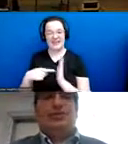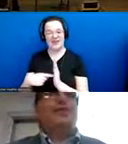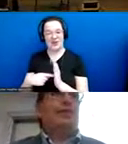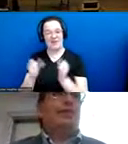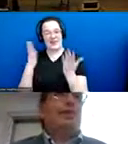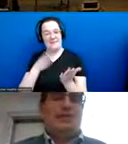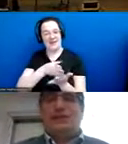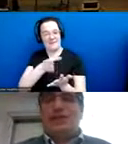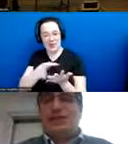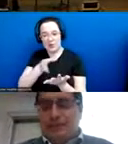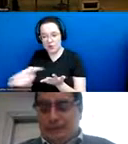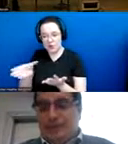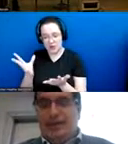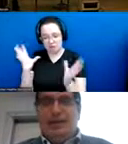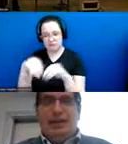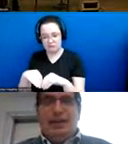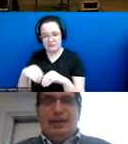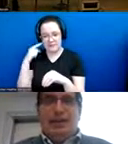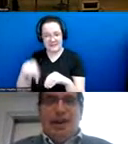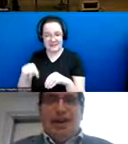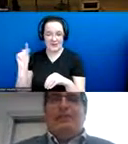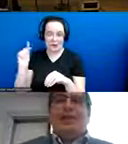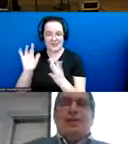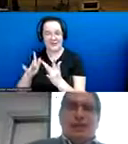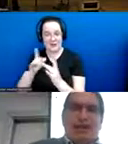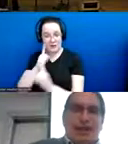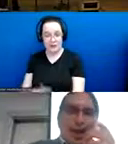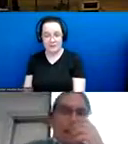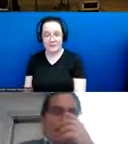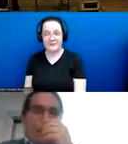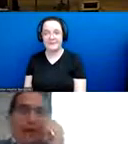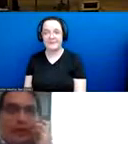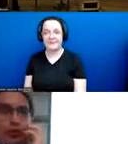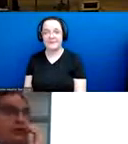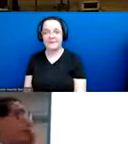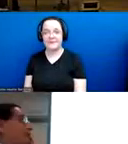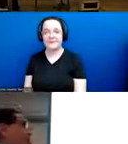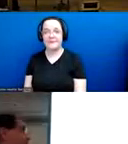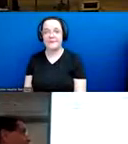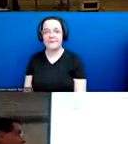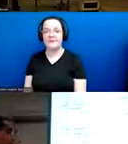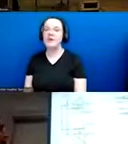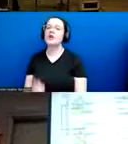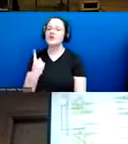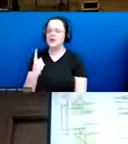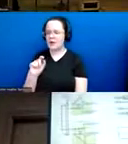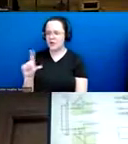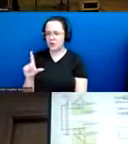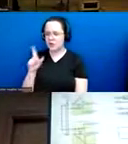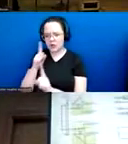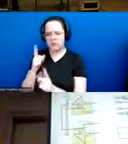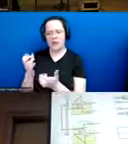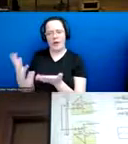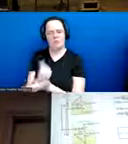of this quantum internet business. All right. So then one of the tools that we want to use, and this is actually